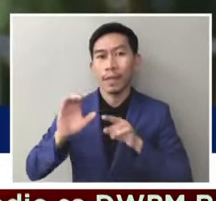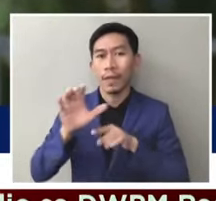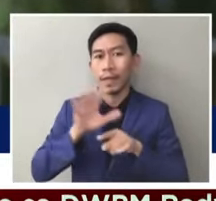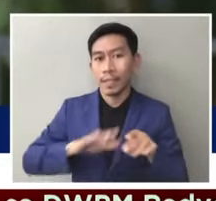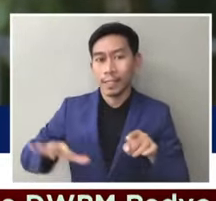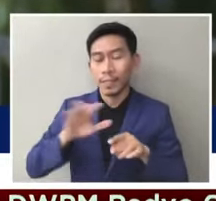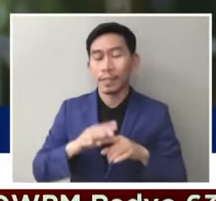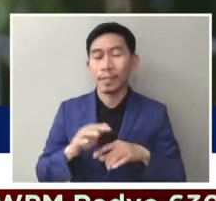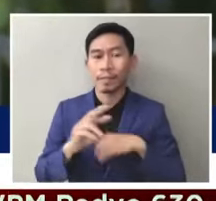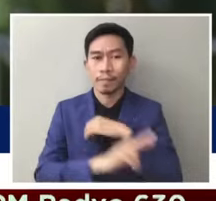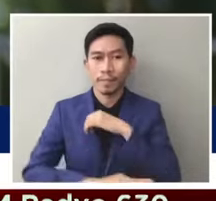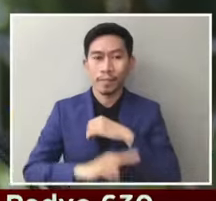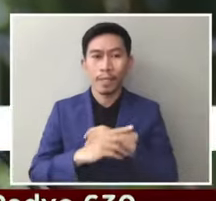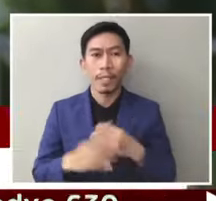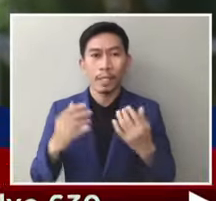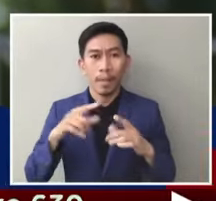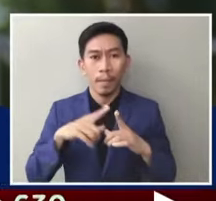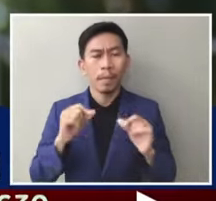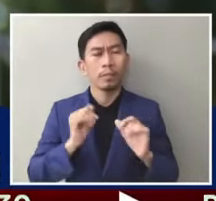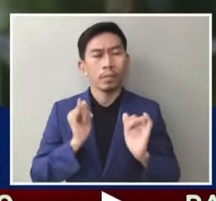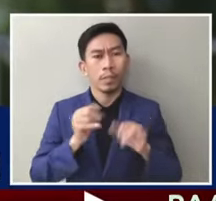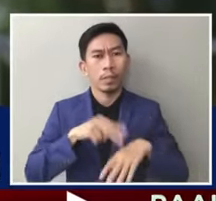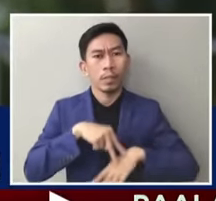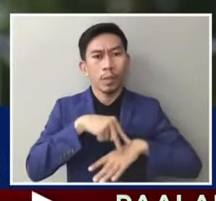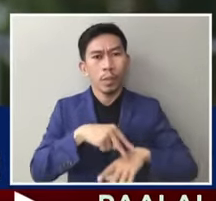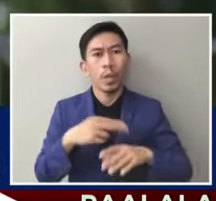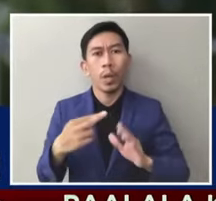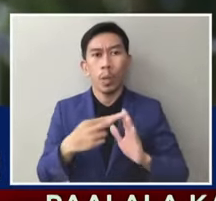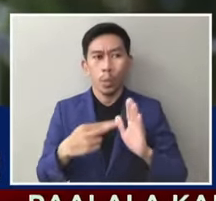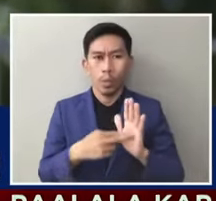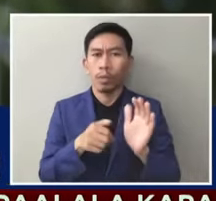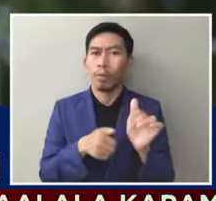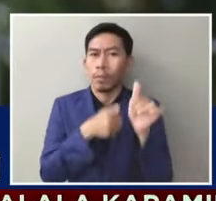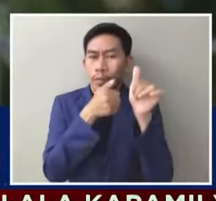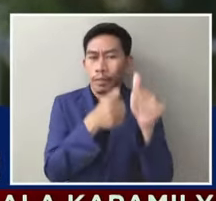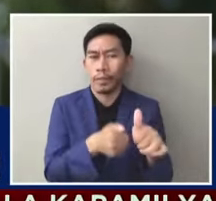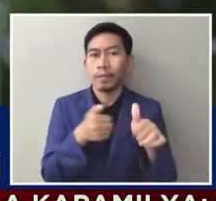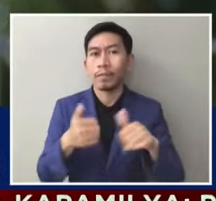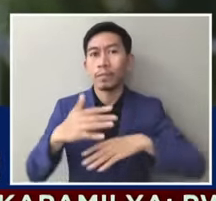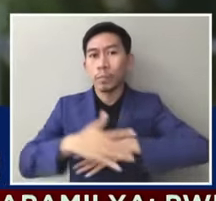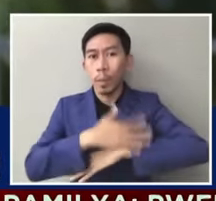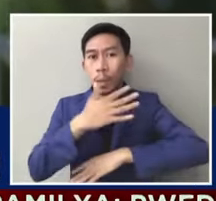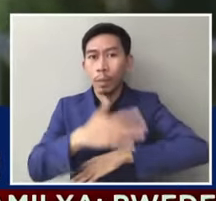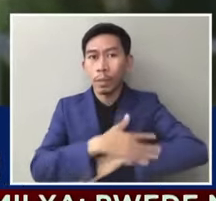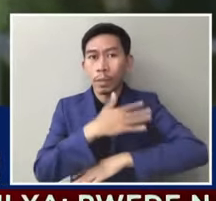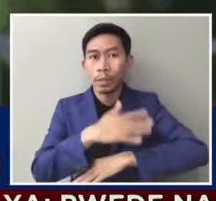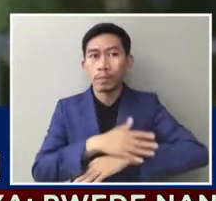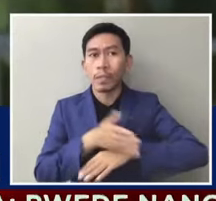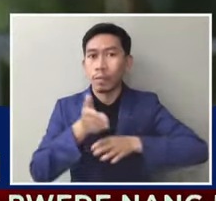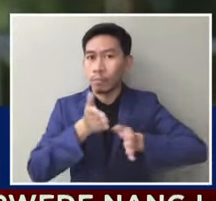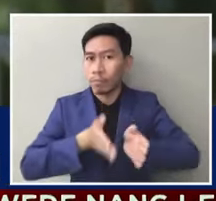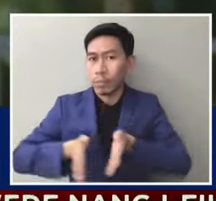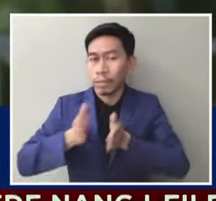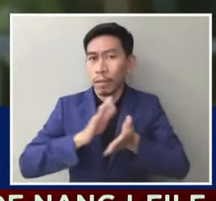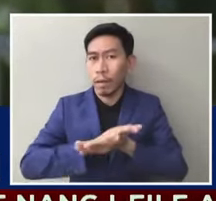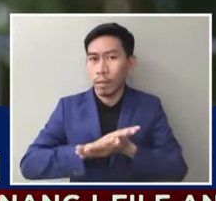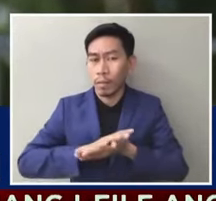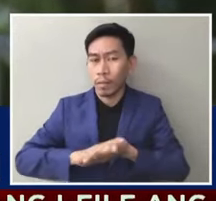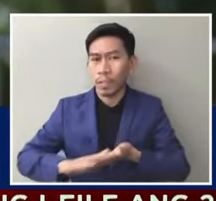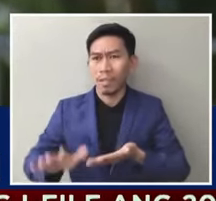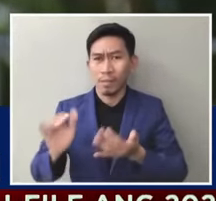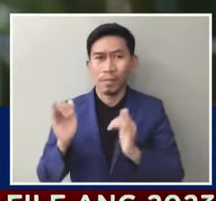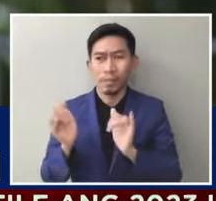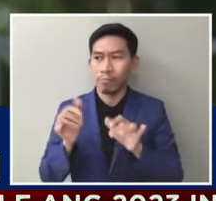and strengthen the rule-based international and maritime order that we have protected together